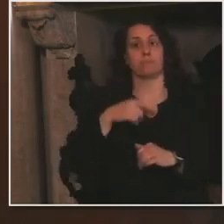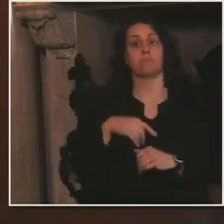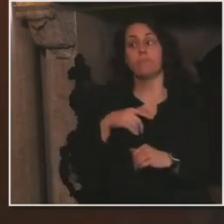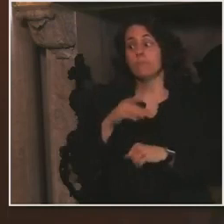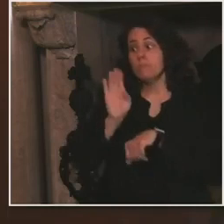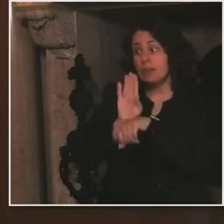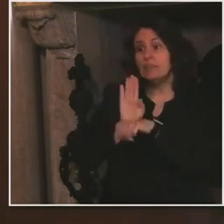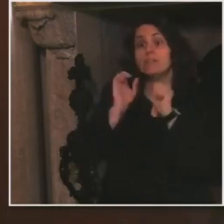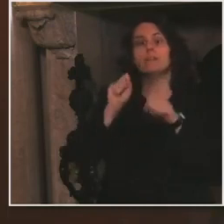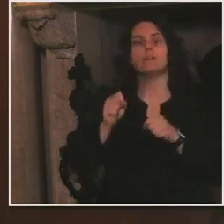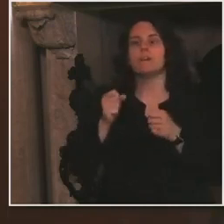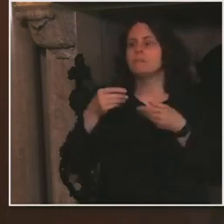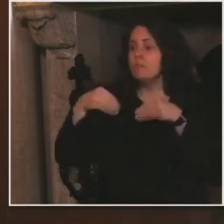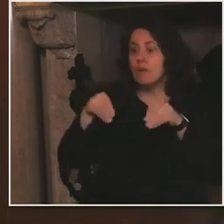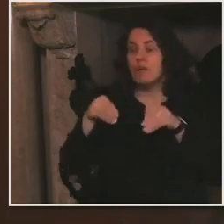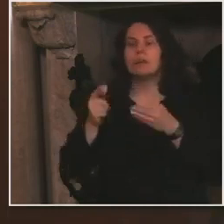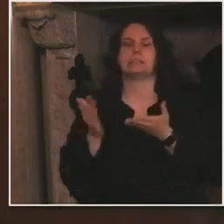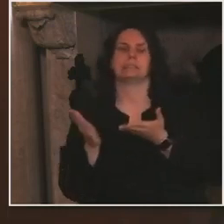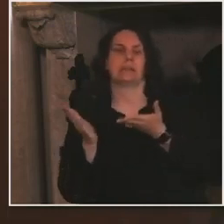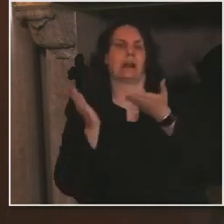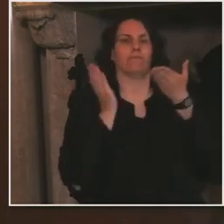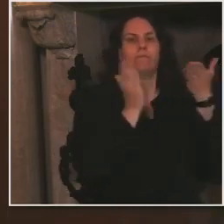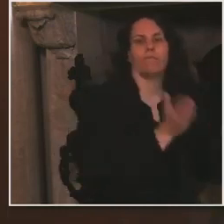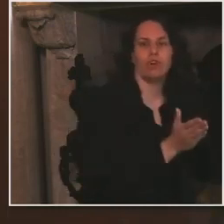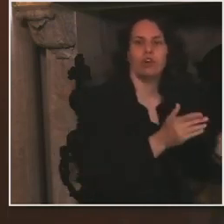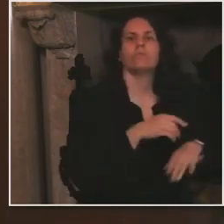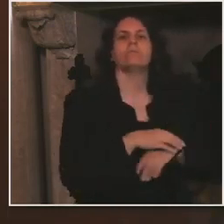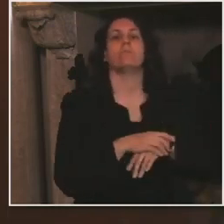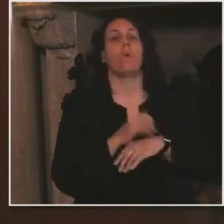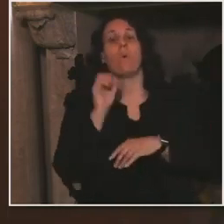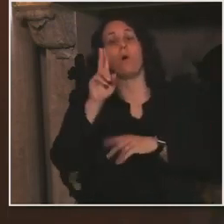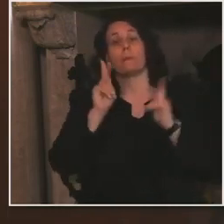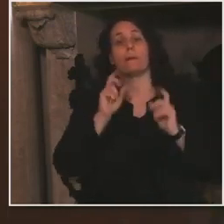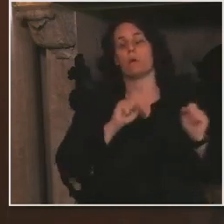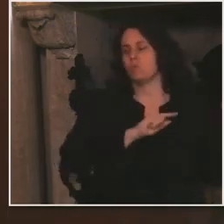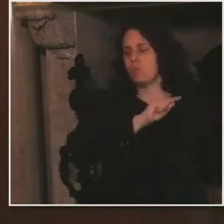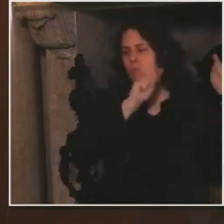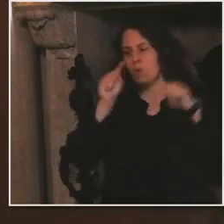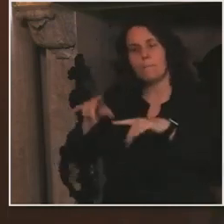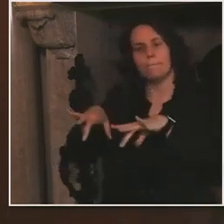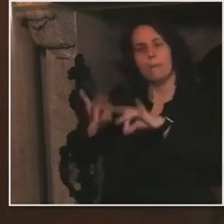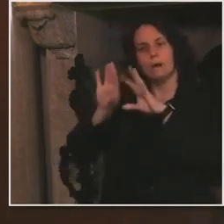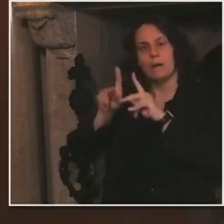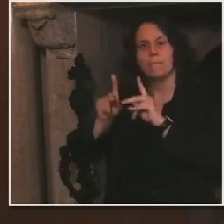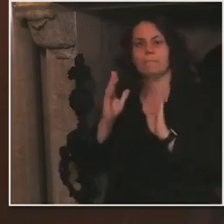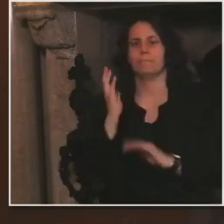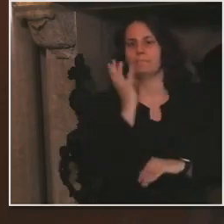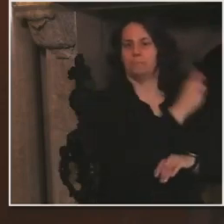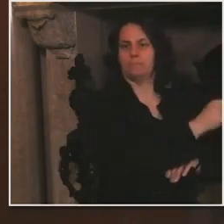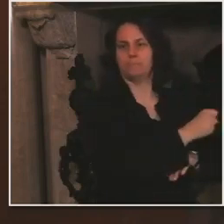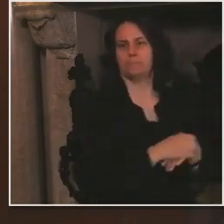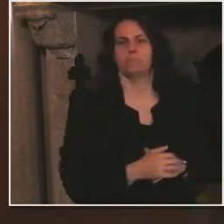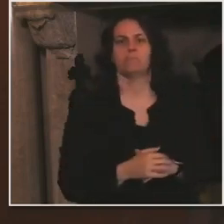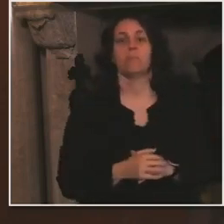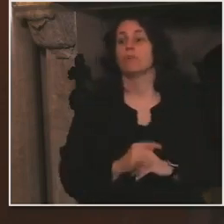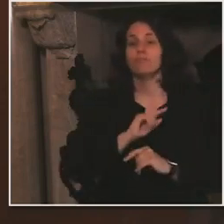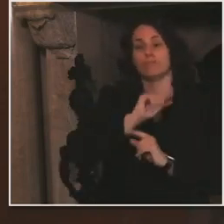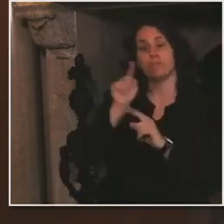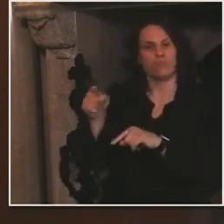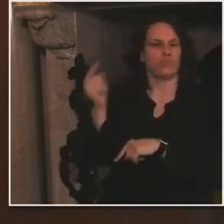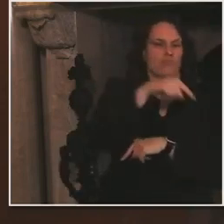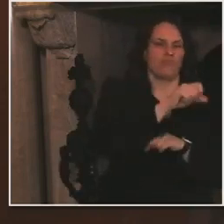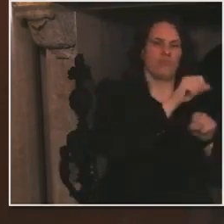curbside drop-off. So for example, whether you're an upholsterer, a taxidermist, a dog groomer, or you rent